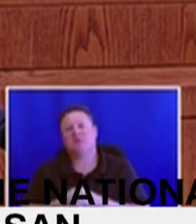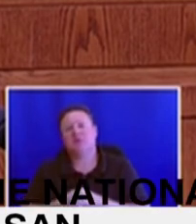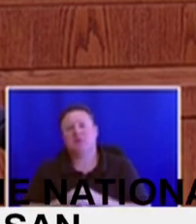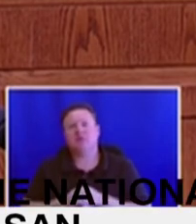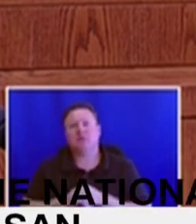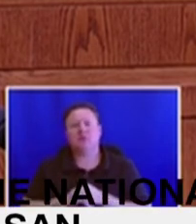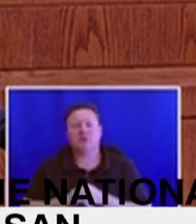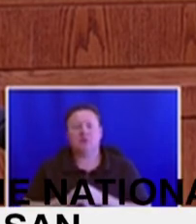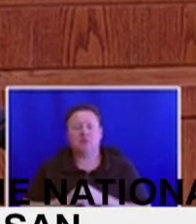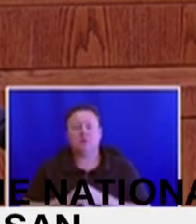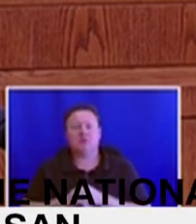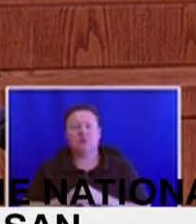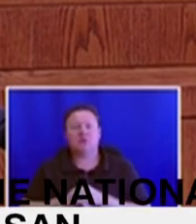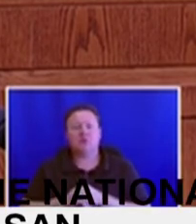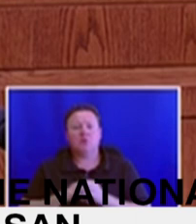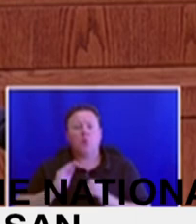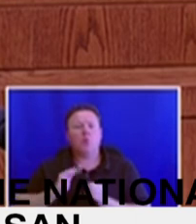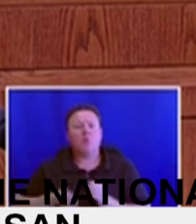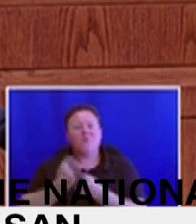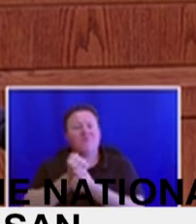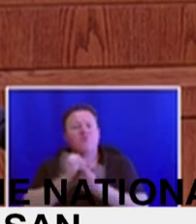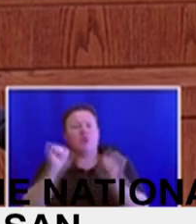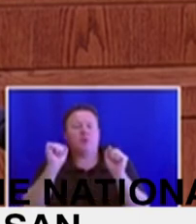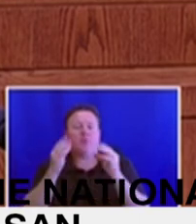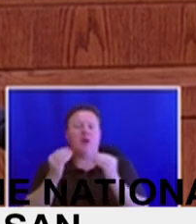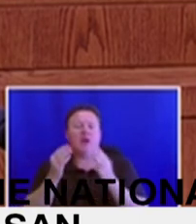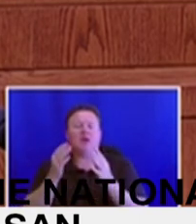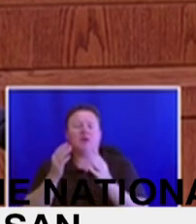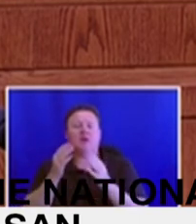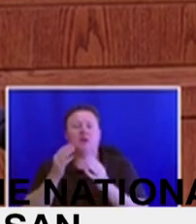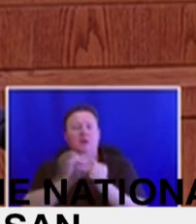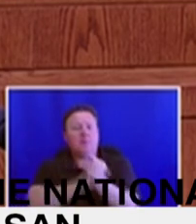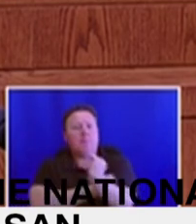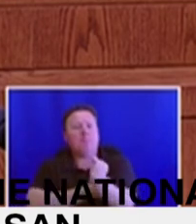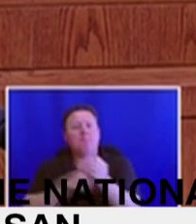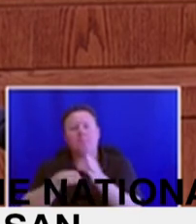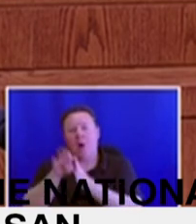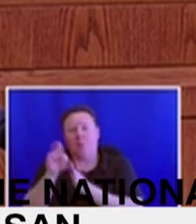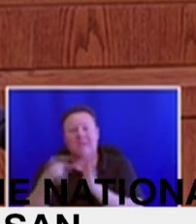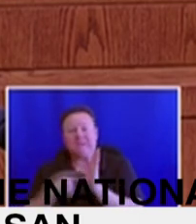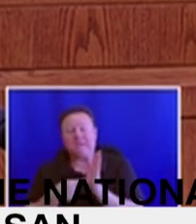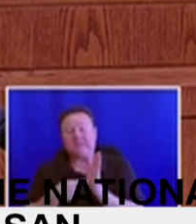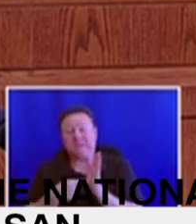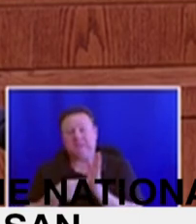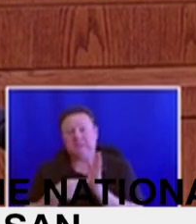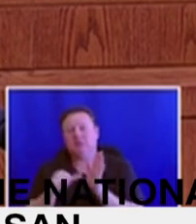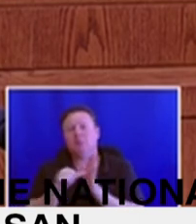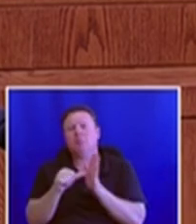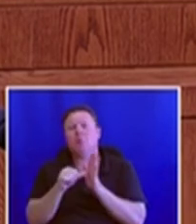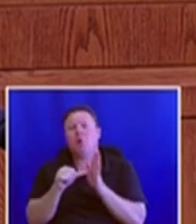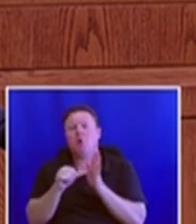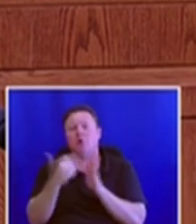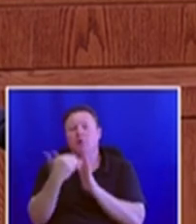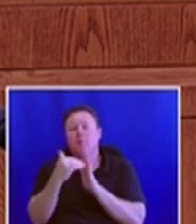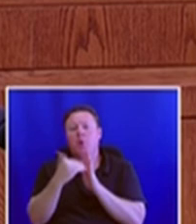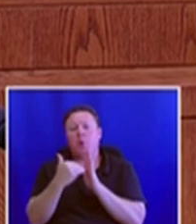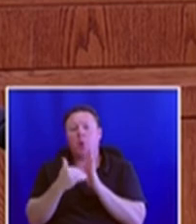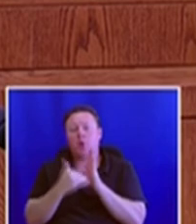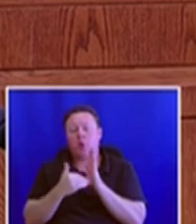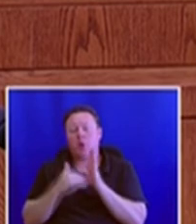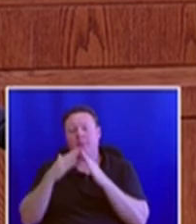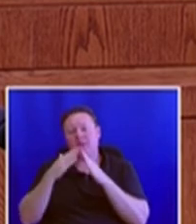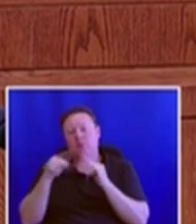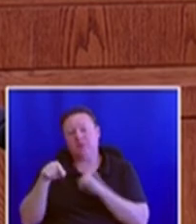Women's emancipation and empowerment should remain one of the priority programs of this